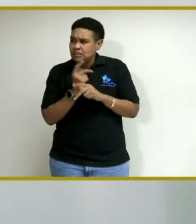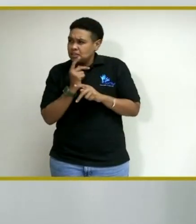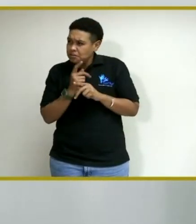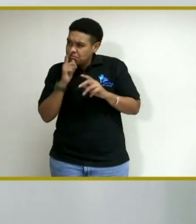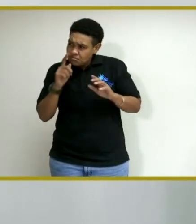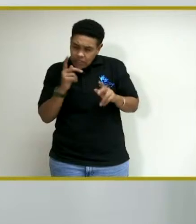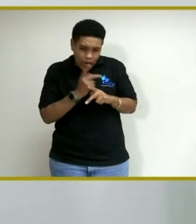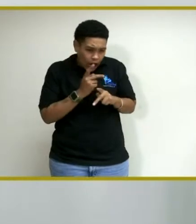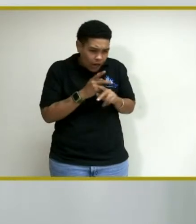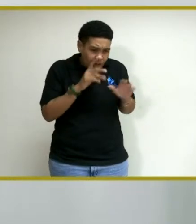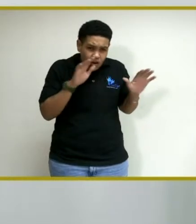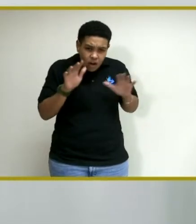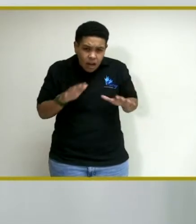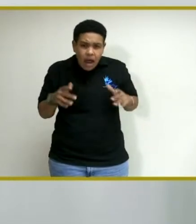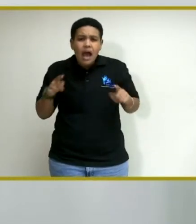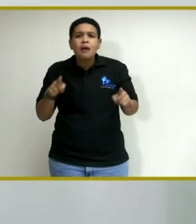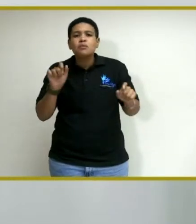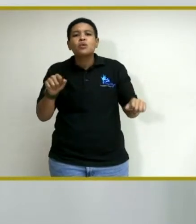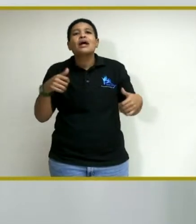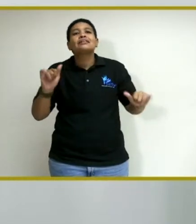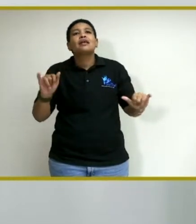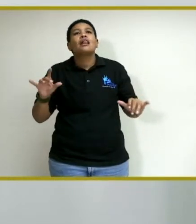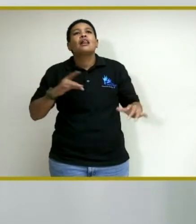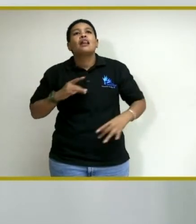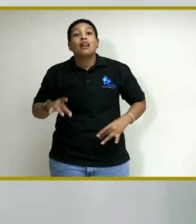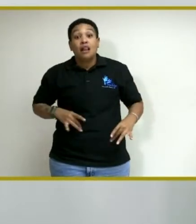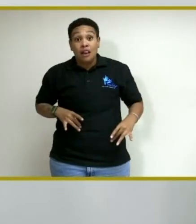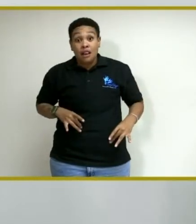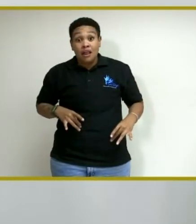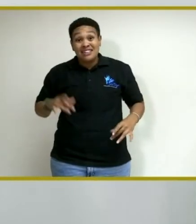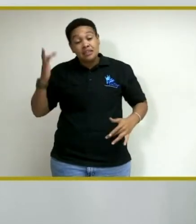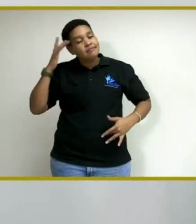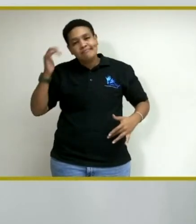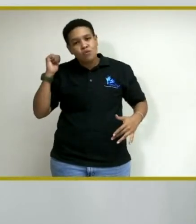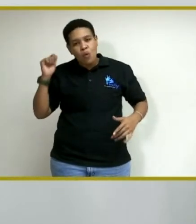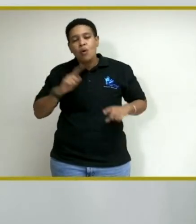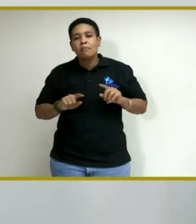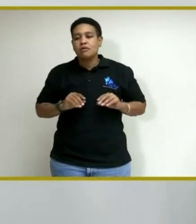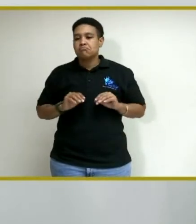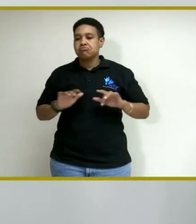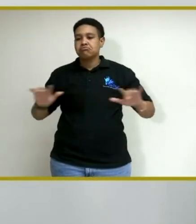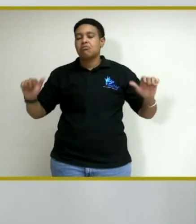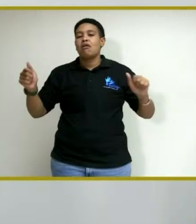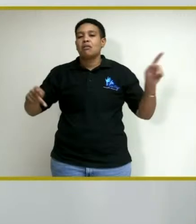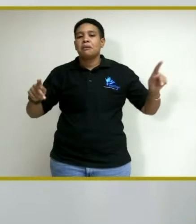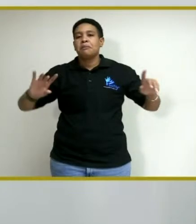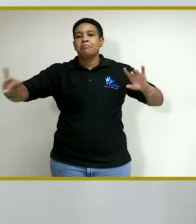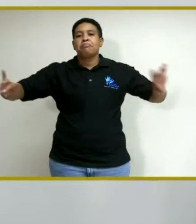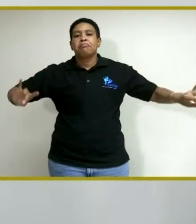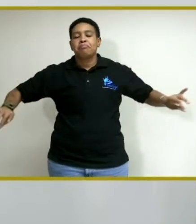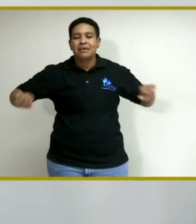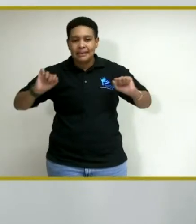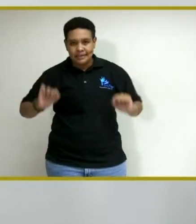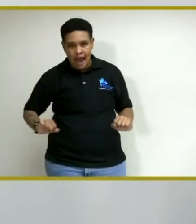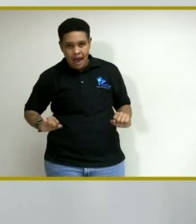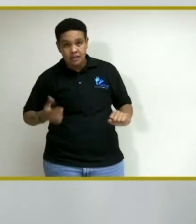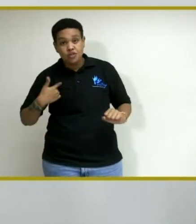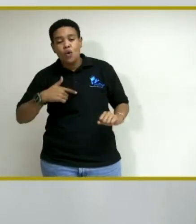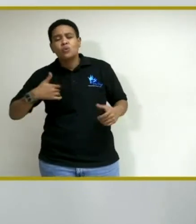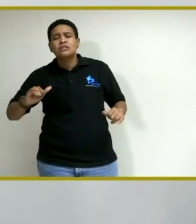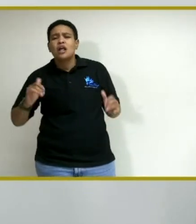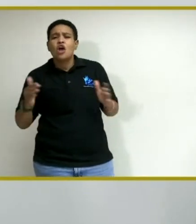exercise caution because you can still transmit the virus even after the second dose. We're therefore urging all of us